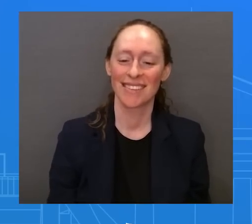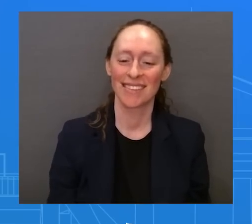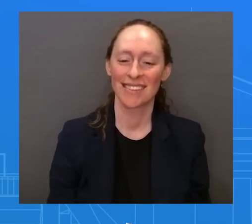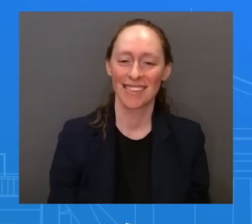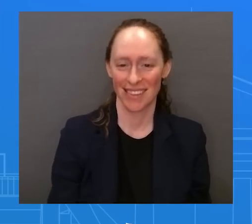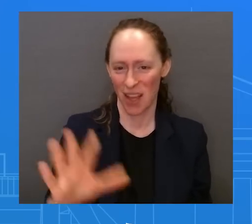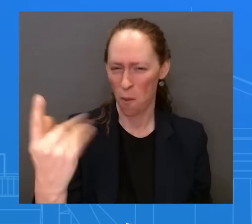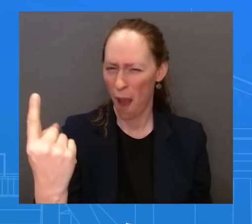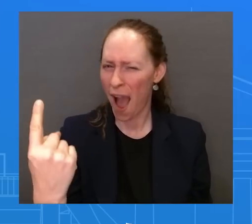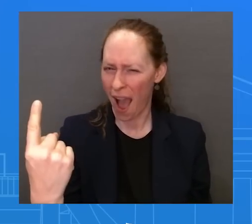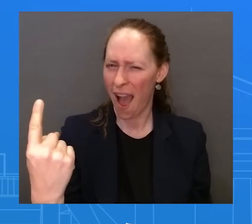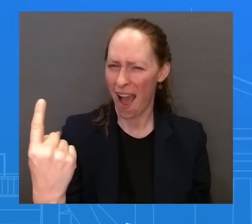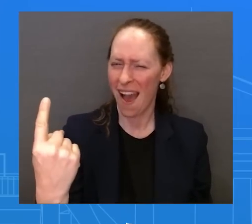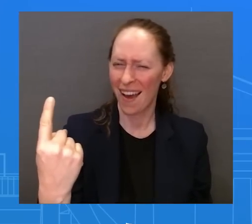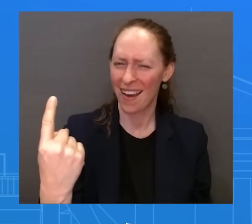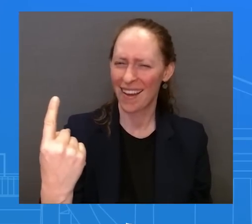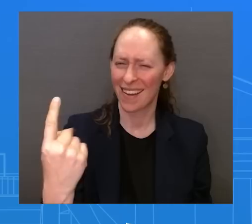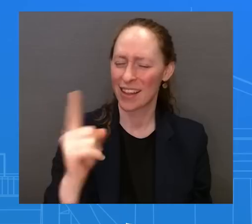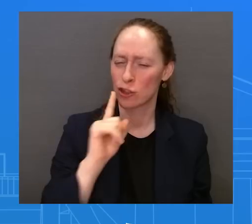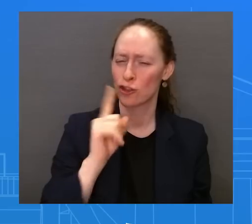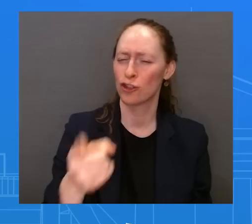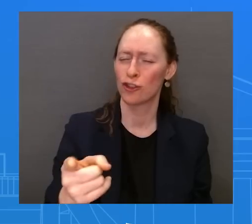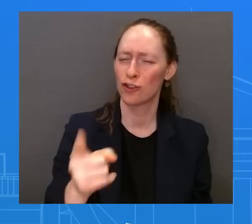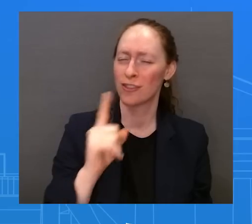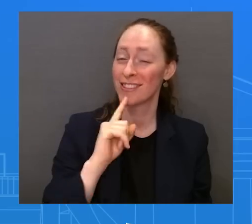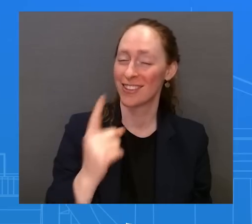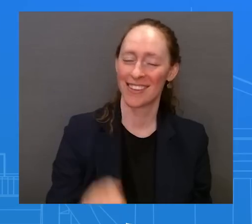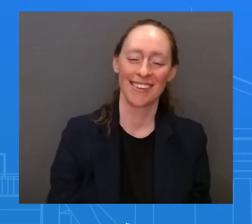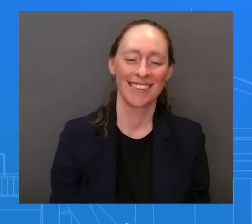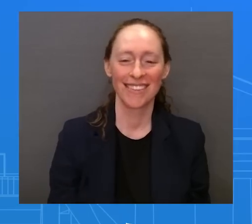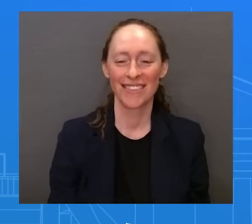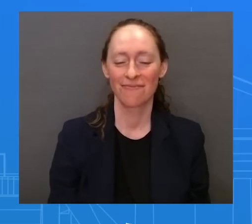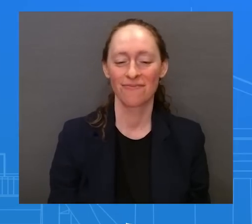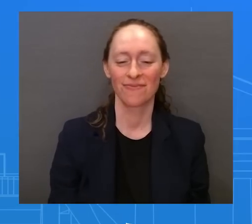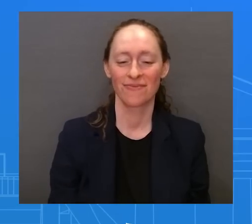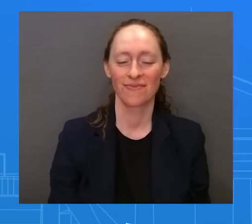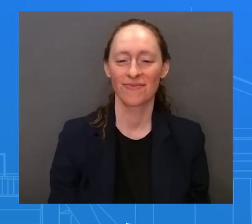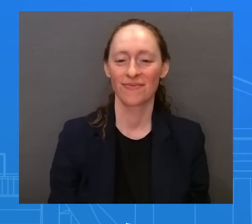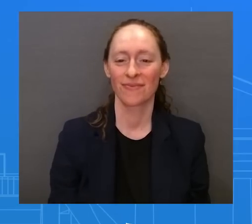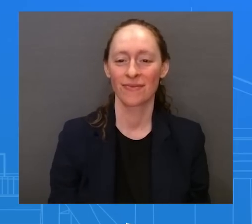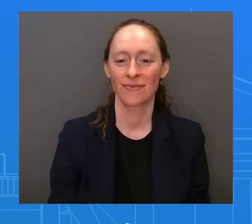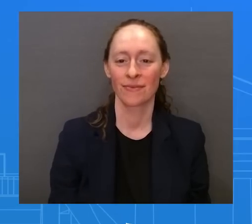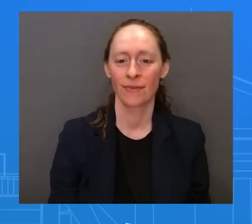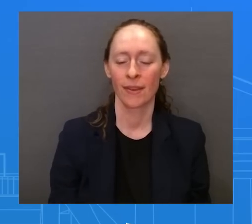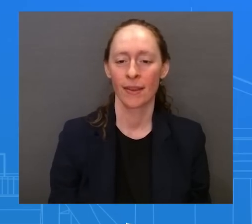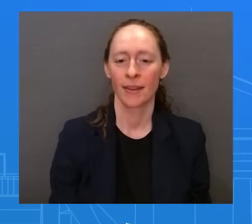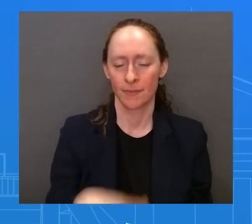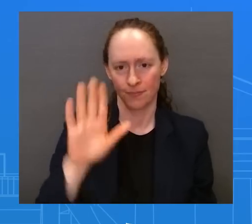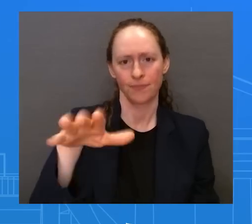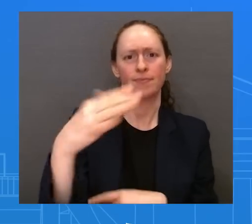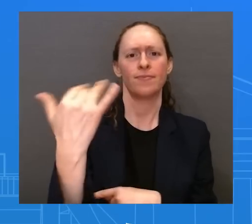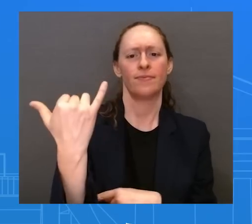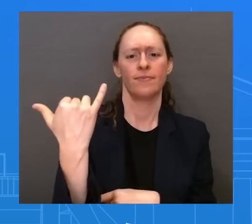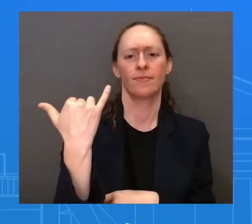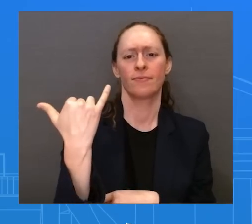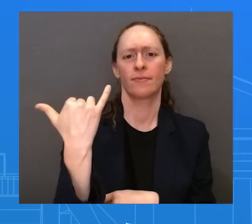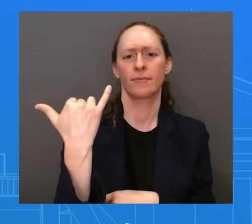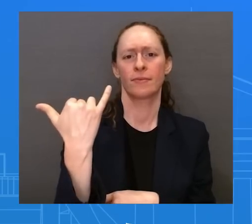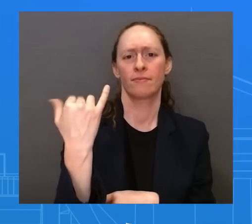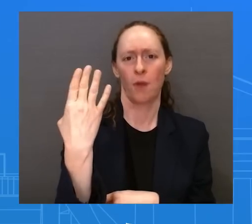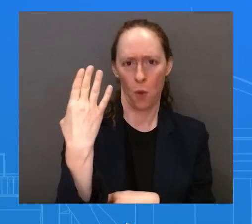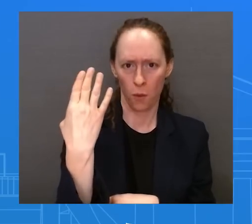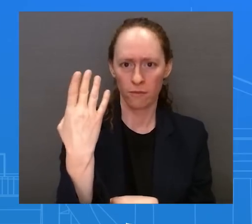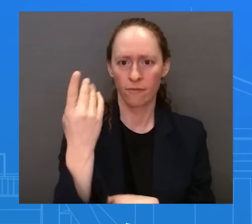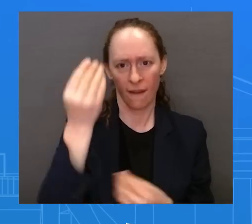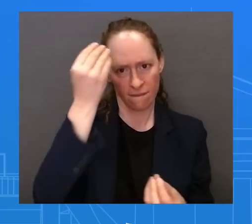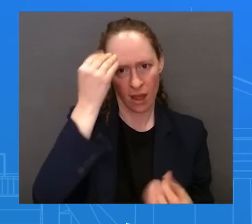I have a question so we could take a couple questions well there's a report in propublica this morning that talked about Justice Clarence Thomas taking all of these uh luxury